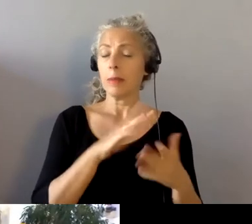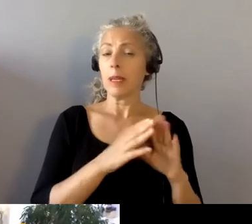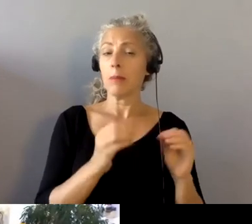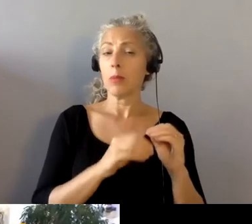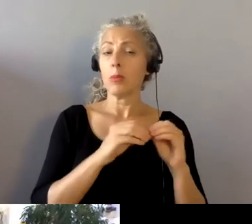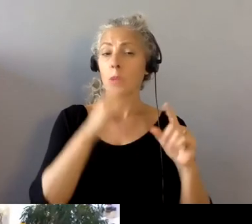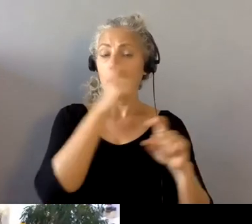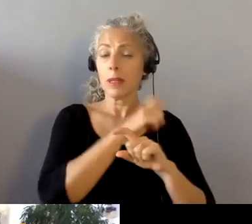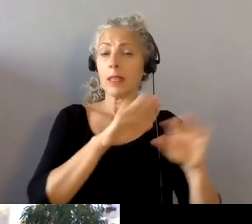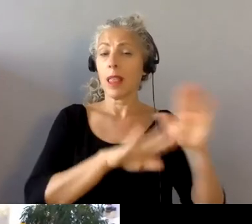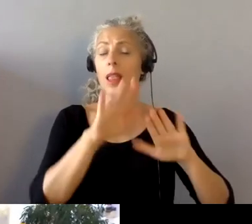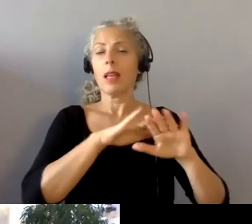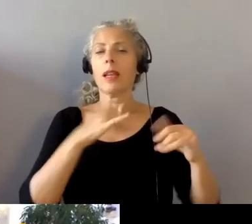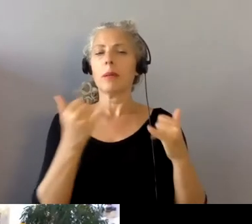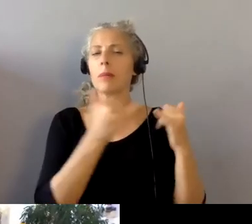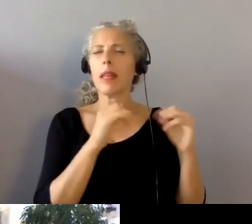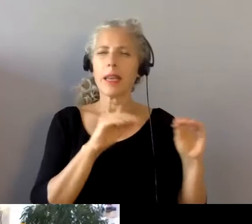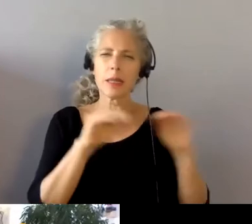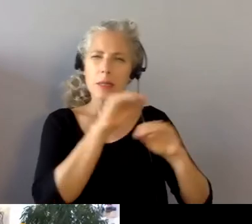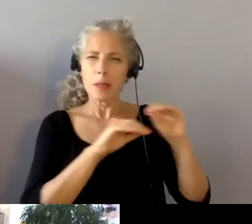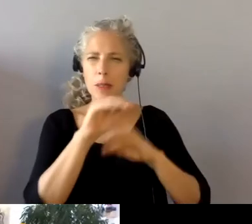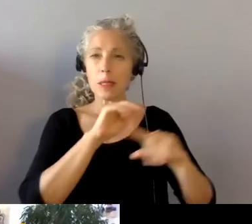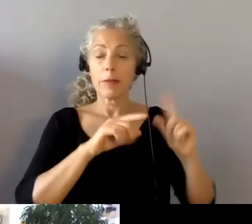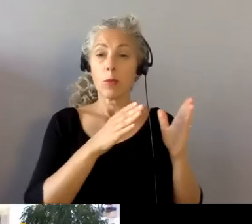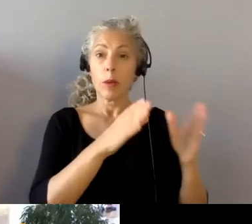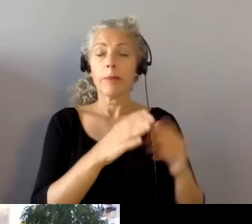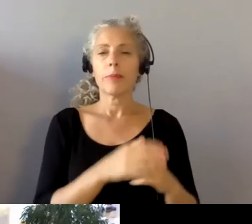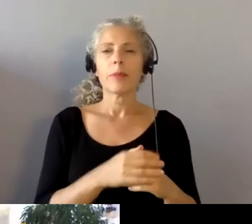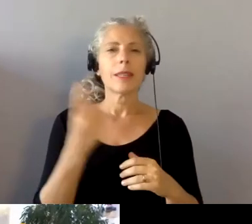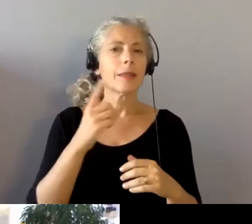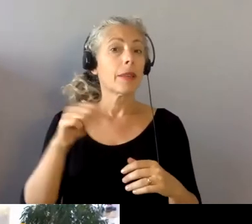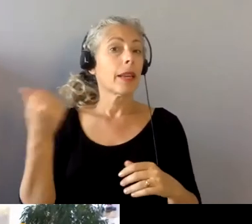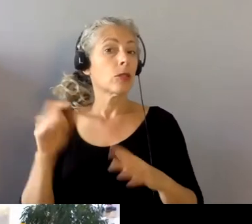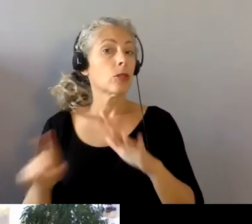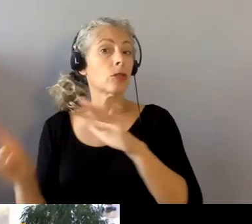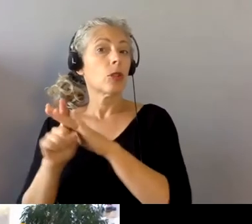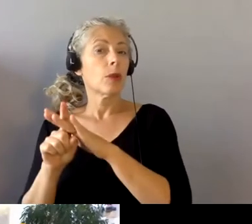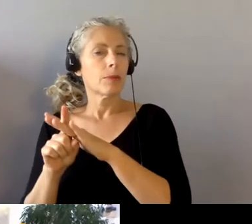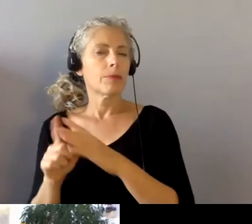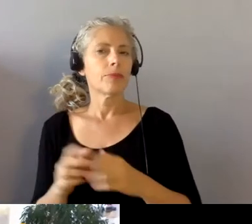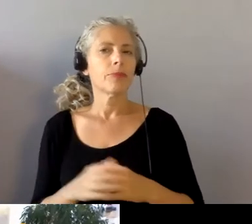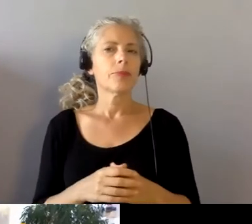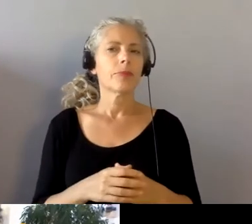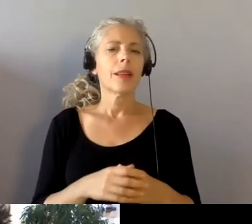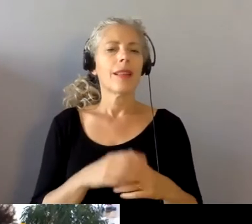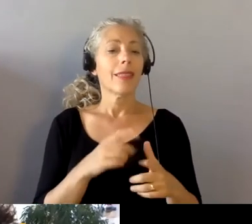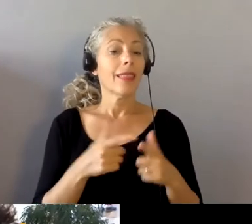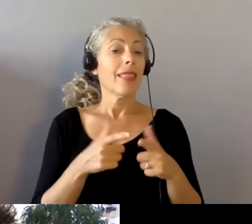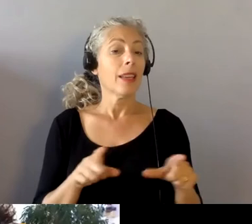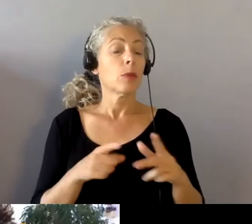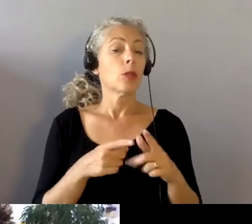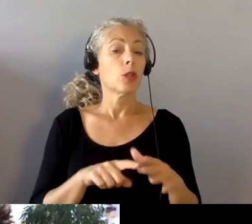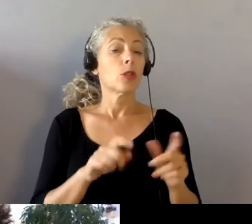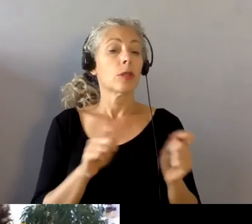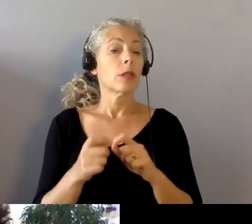and I was able to play with those in a different way, then something else could emerge from within that. And when the language really started to evolve in the